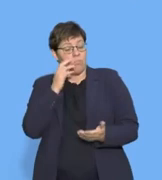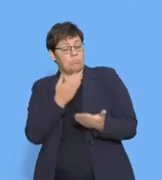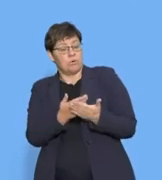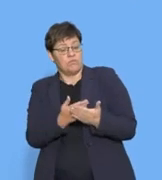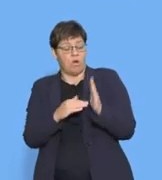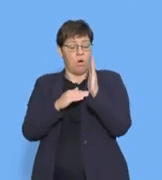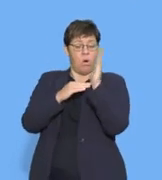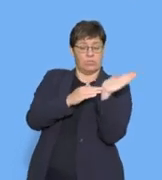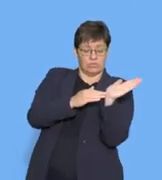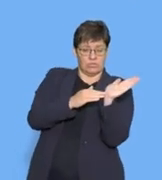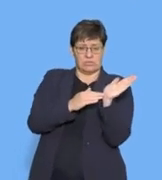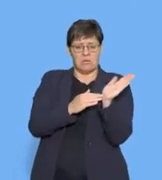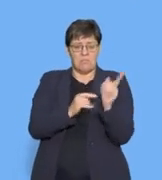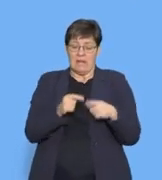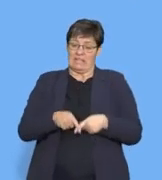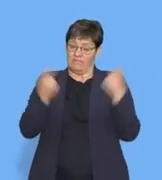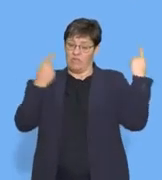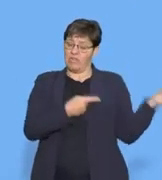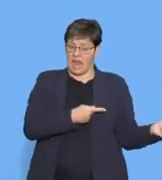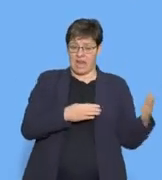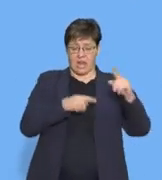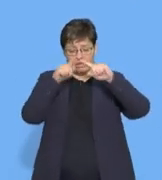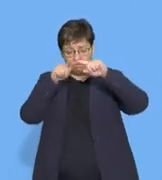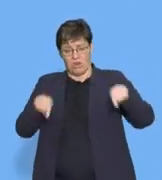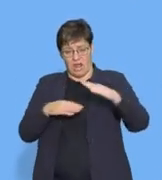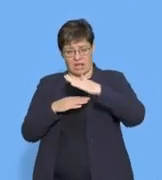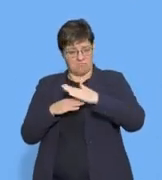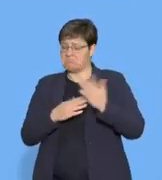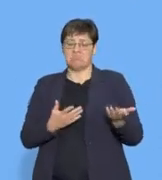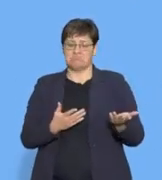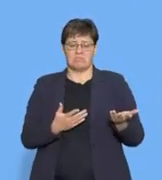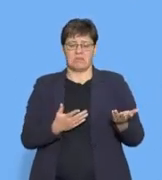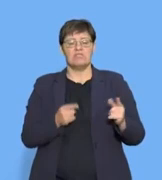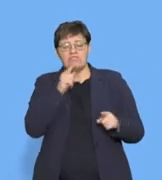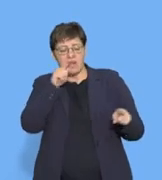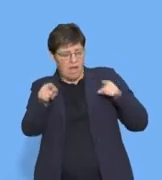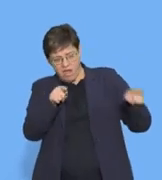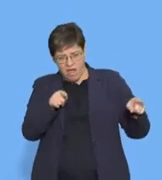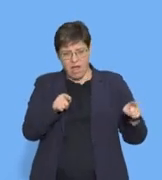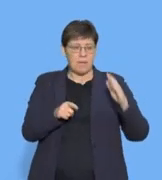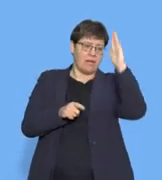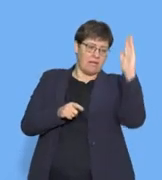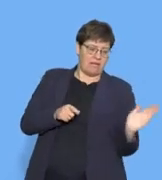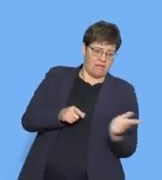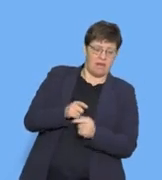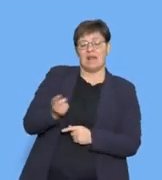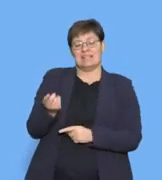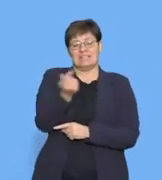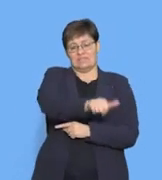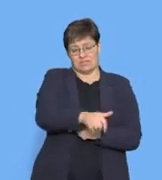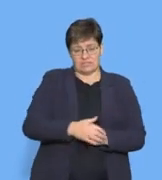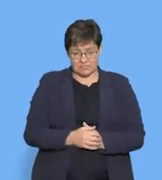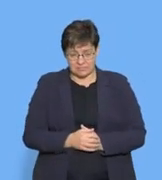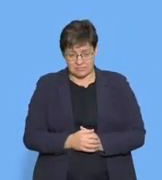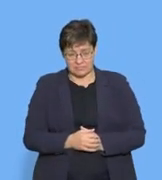So you can see that the proof of the obtuse angle triangle is not much different. We just got to consider our angle being in the